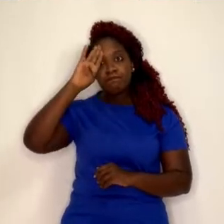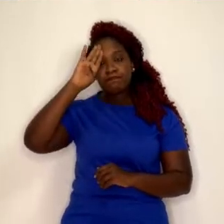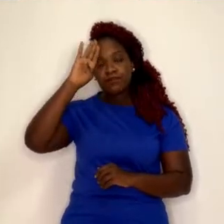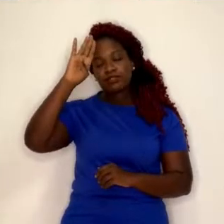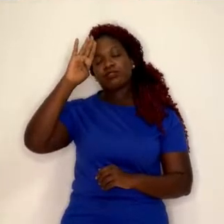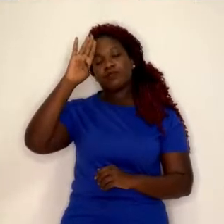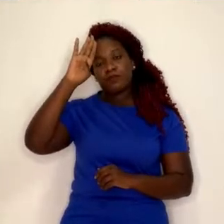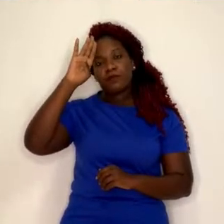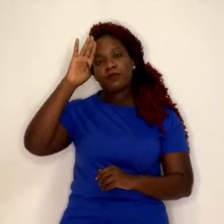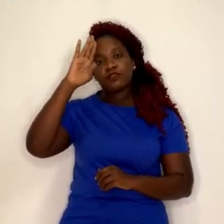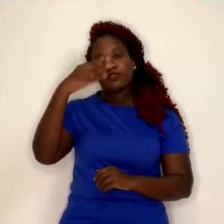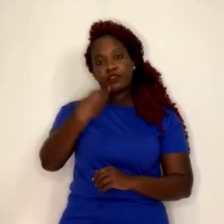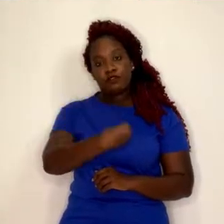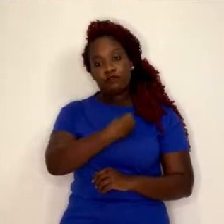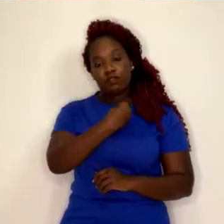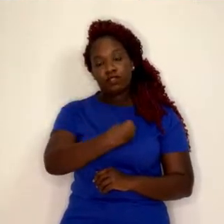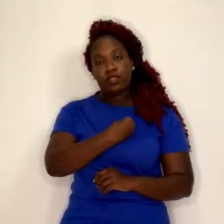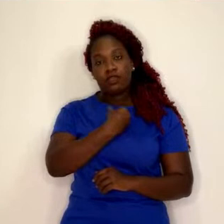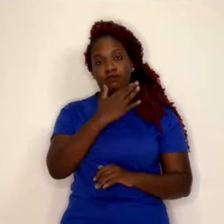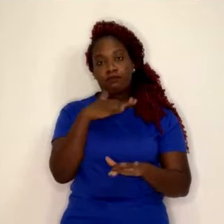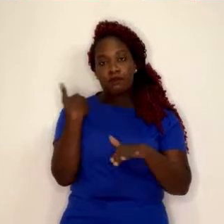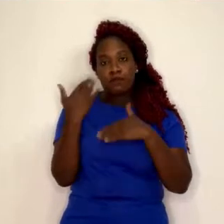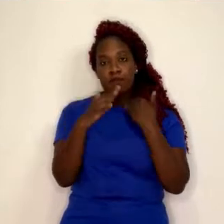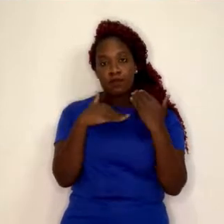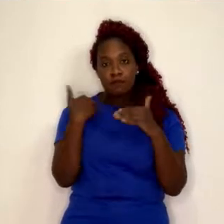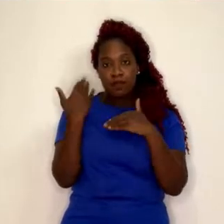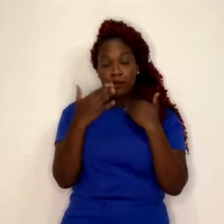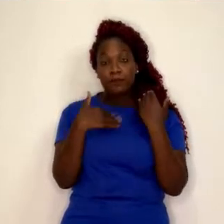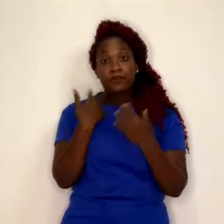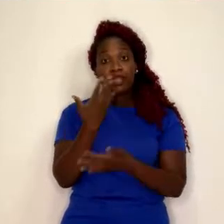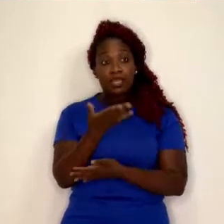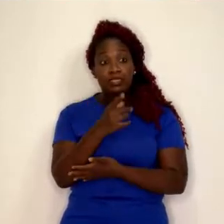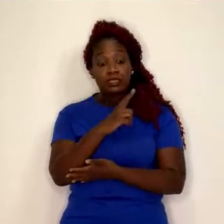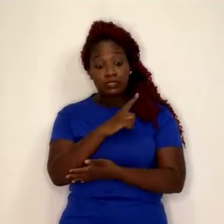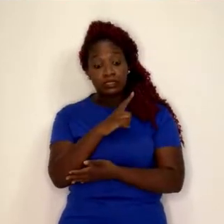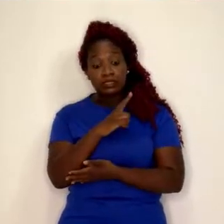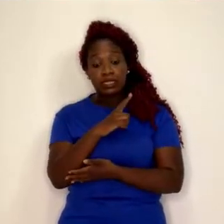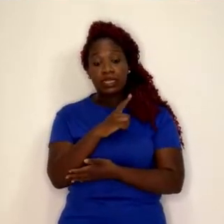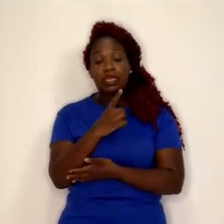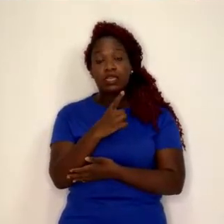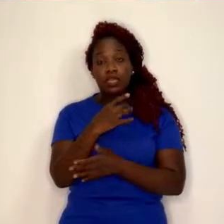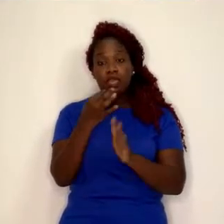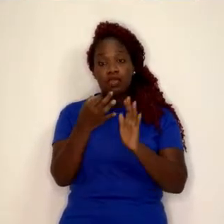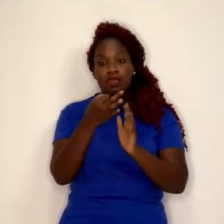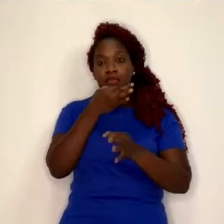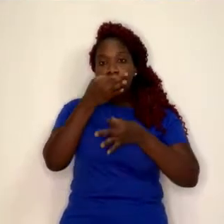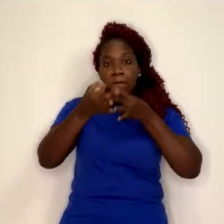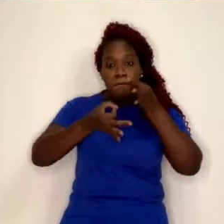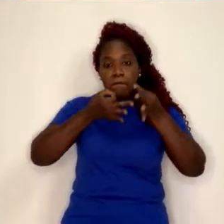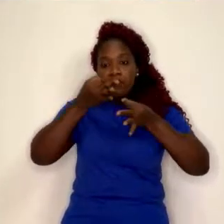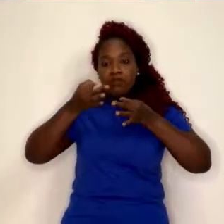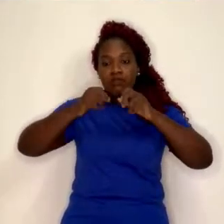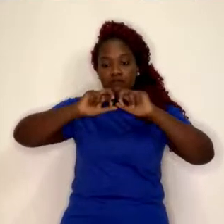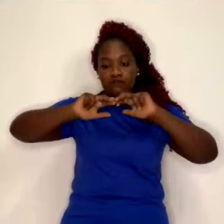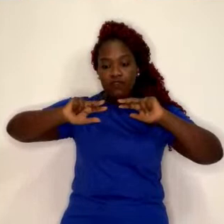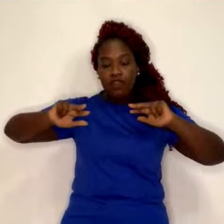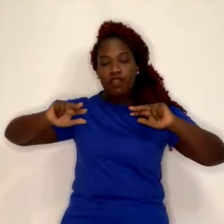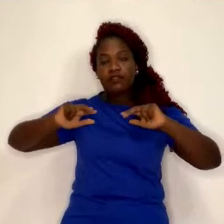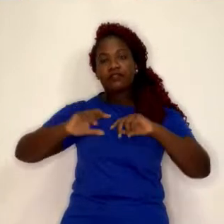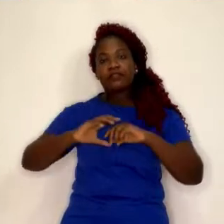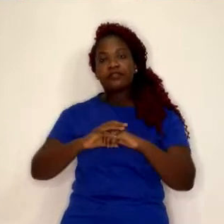whole, but particularly for the lives that have been lost.